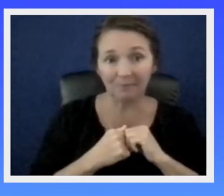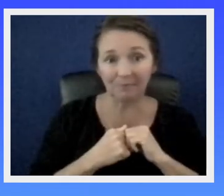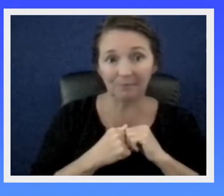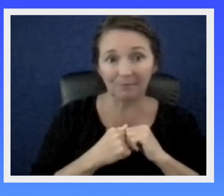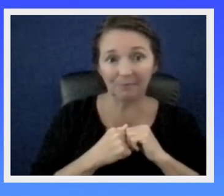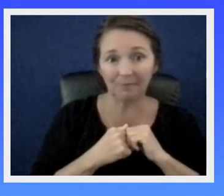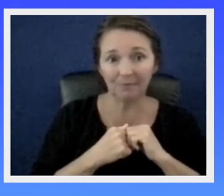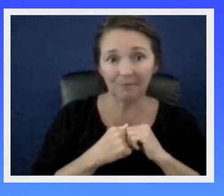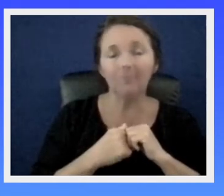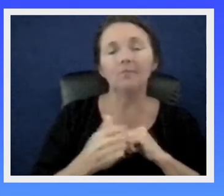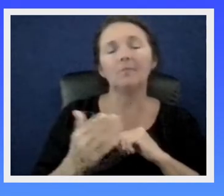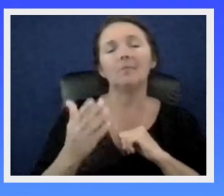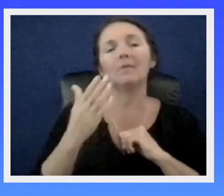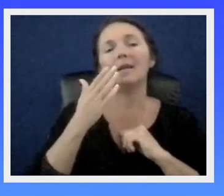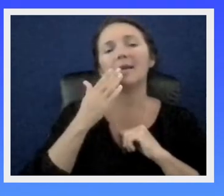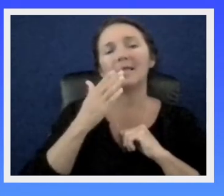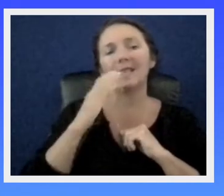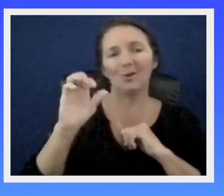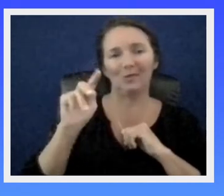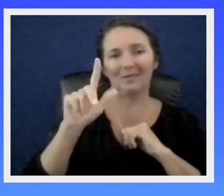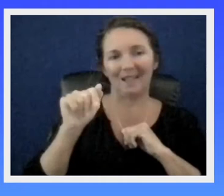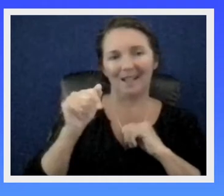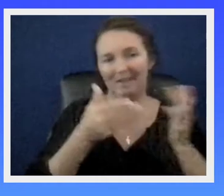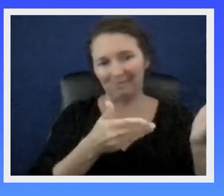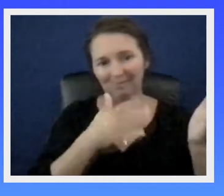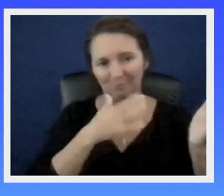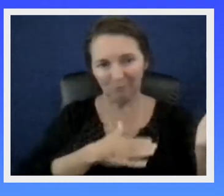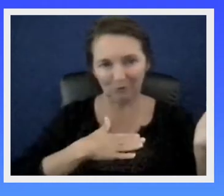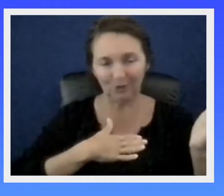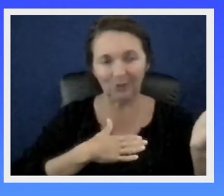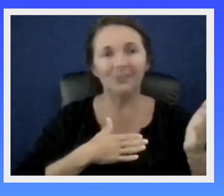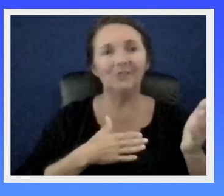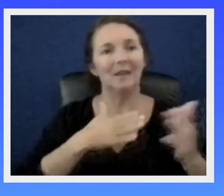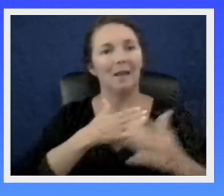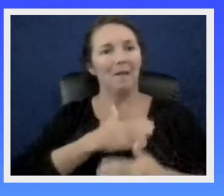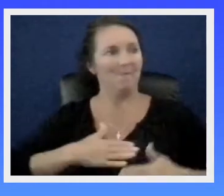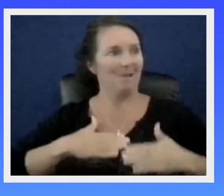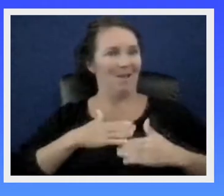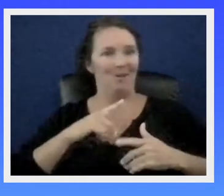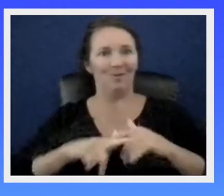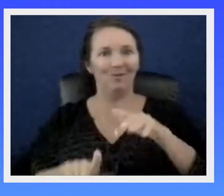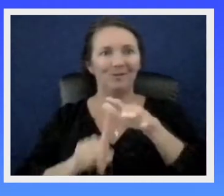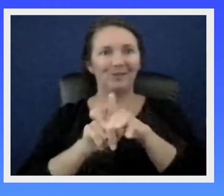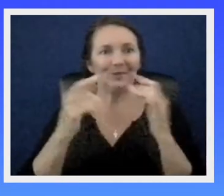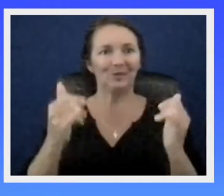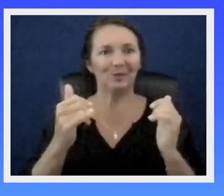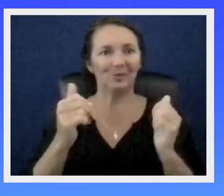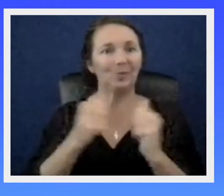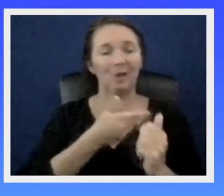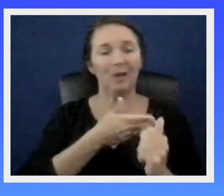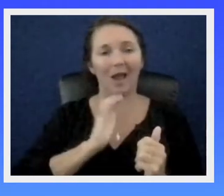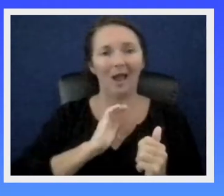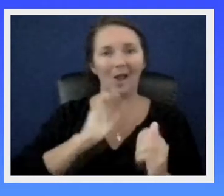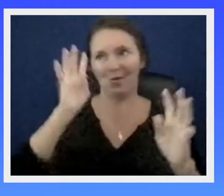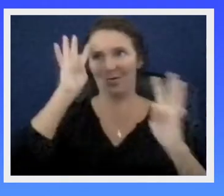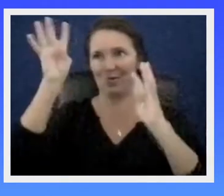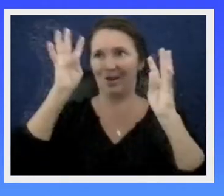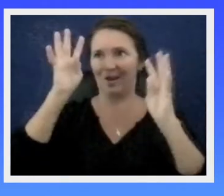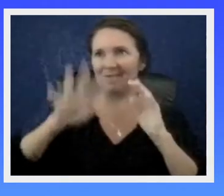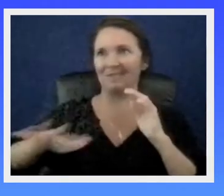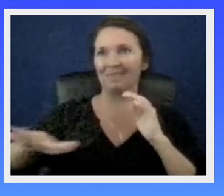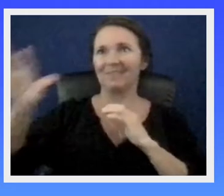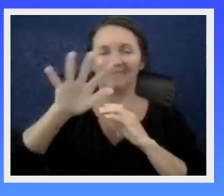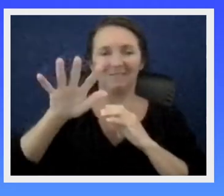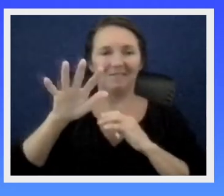Thank you, Cristela. It is really a pleasure to be here with our creative community. I want to shout out Micah for